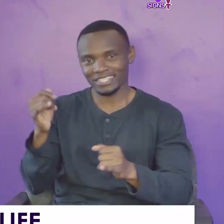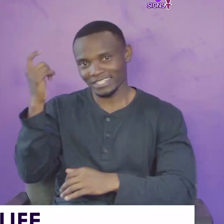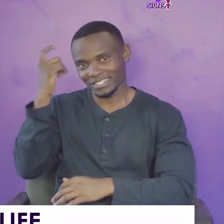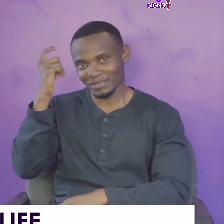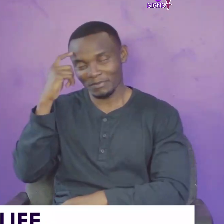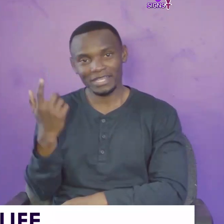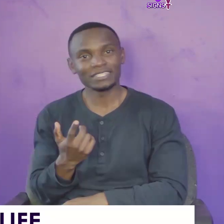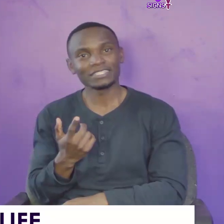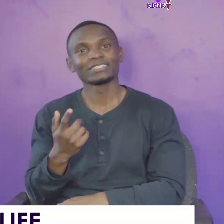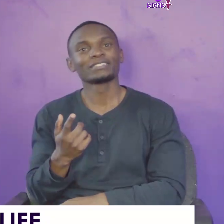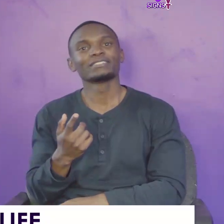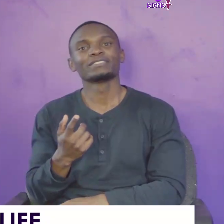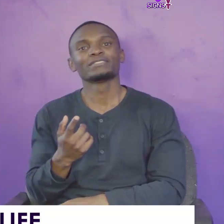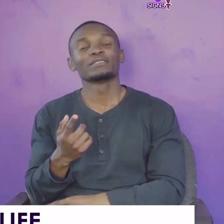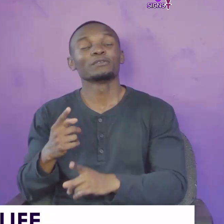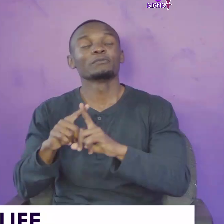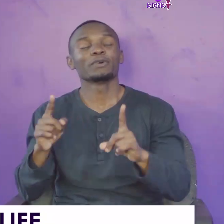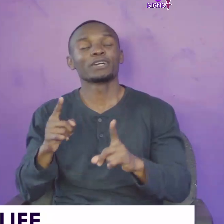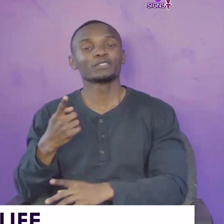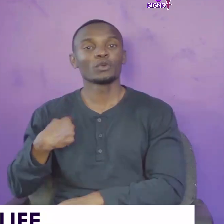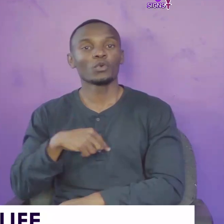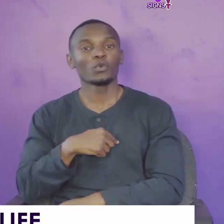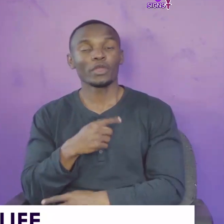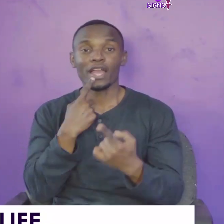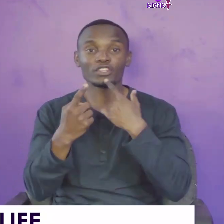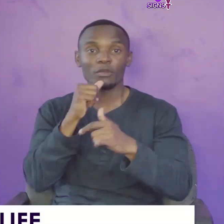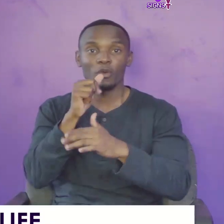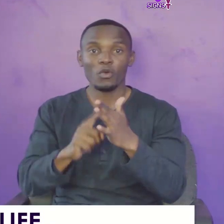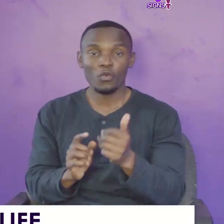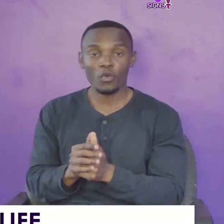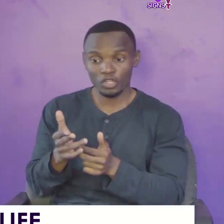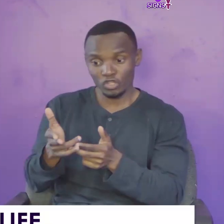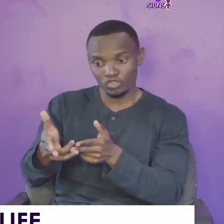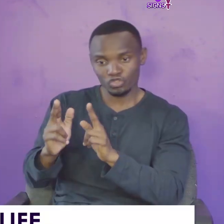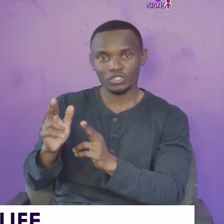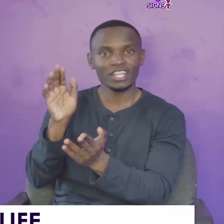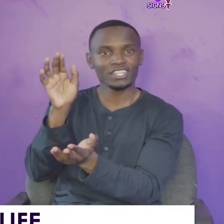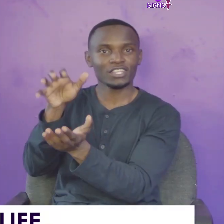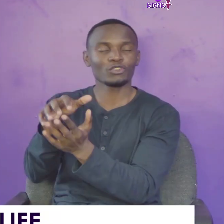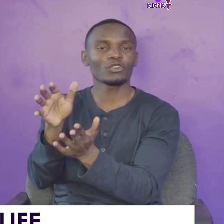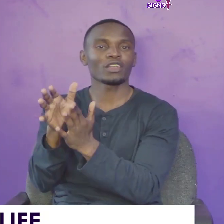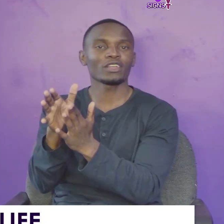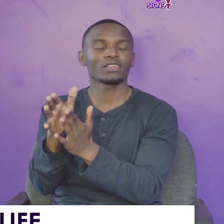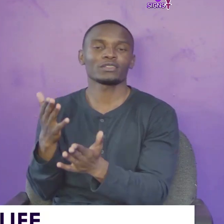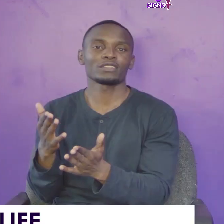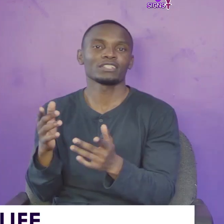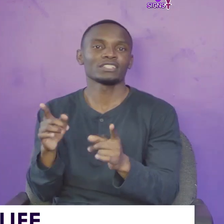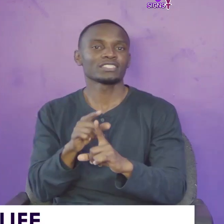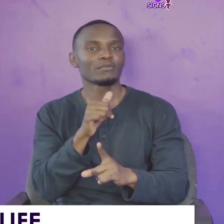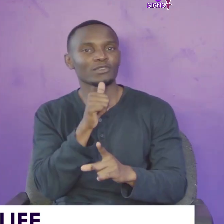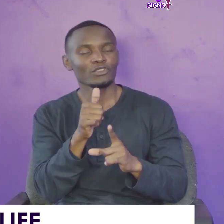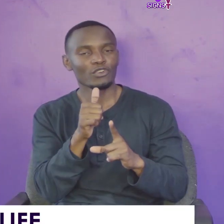Anyway, we are talking about shooting the crocodile with a gun. Yes, take a shot. Not take a